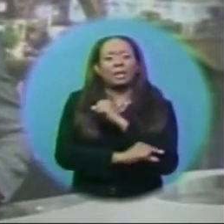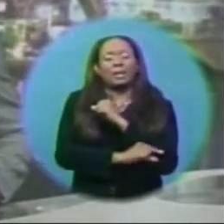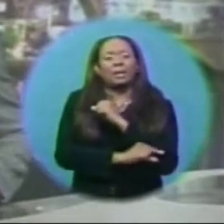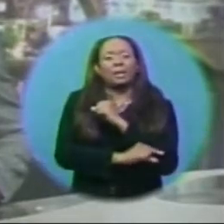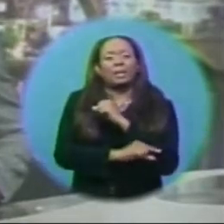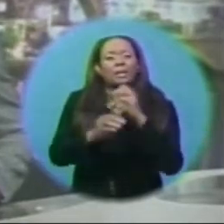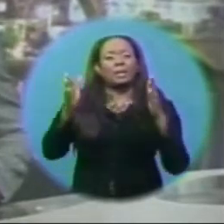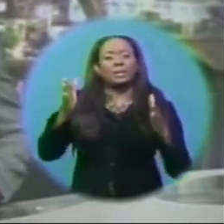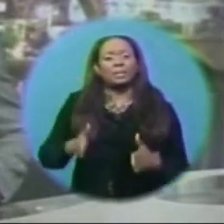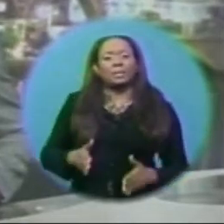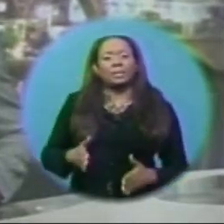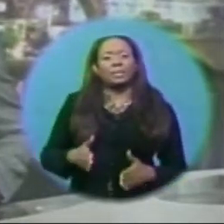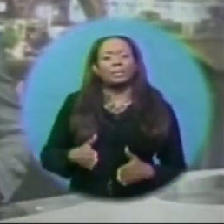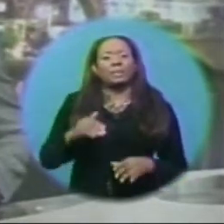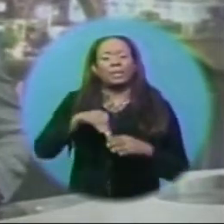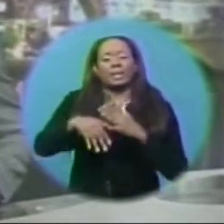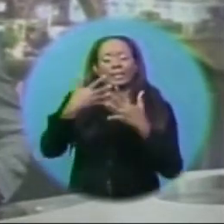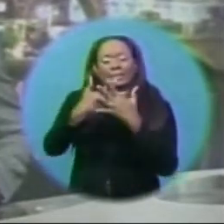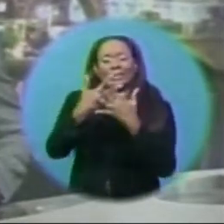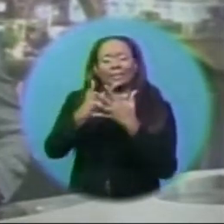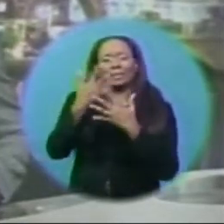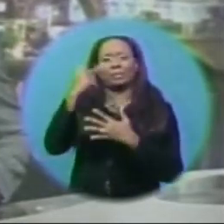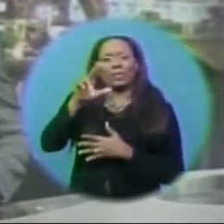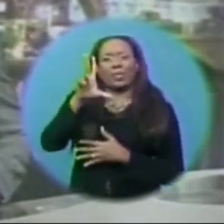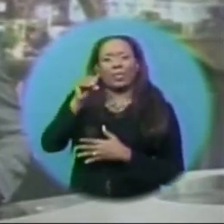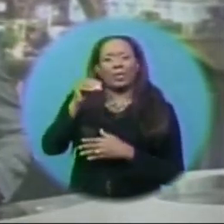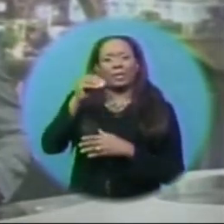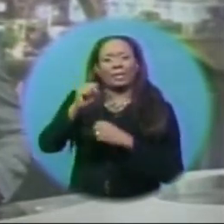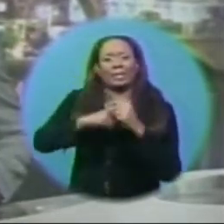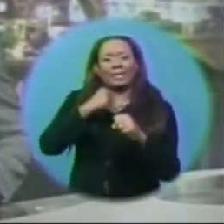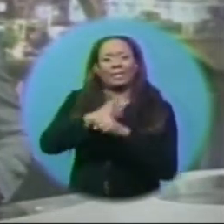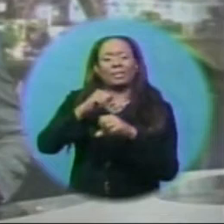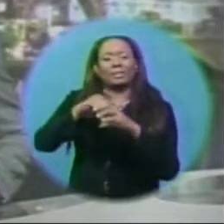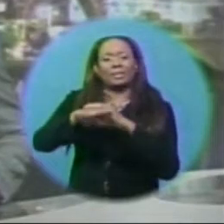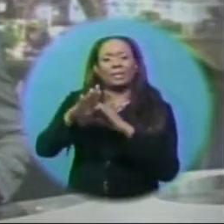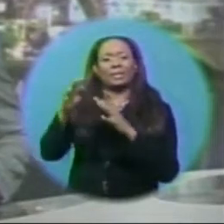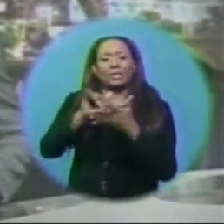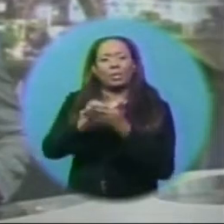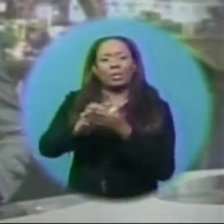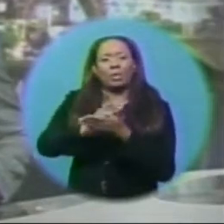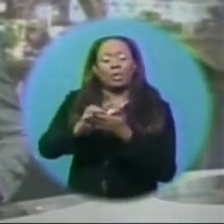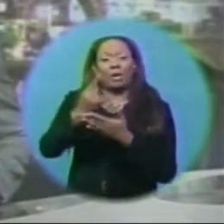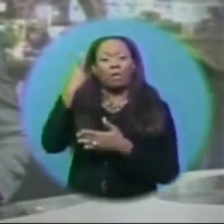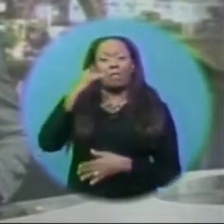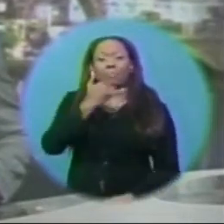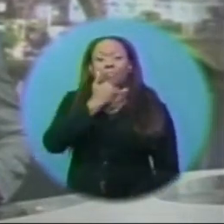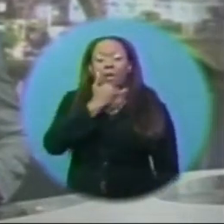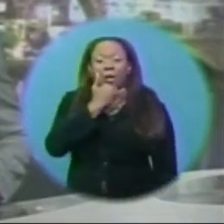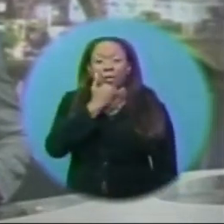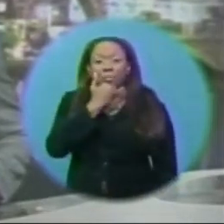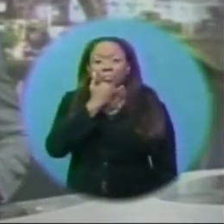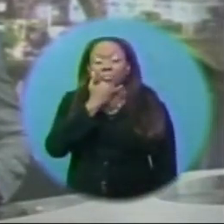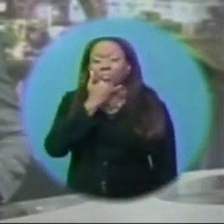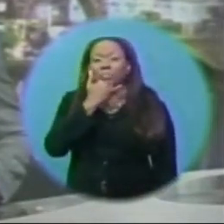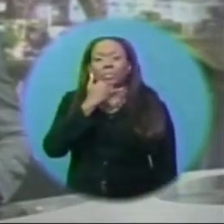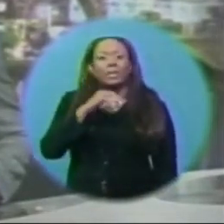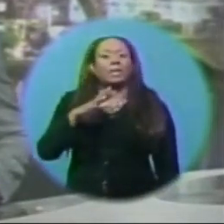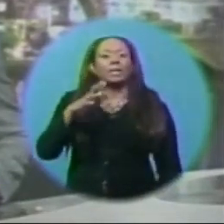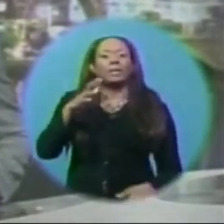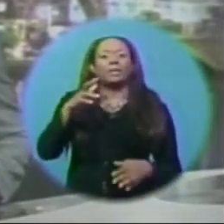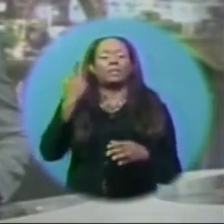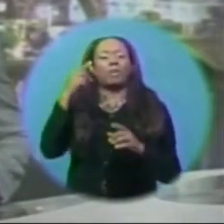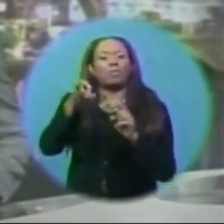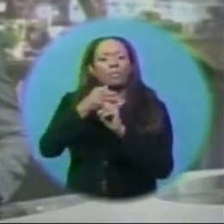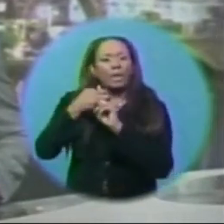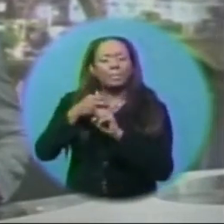in jail in New York on a wrongful rape and robbery conviction, is heading home to Brooklyn for Christmas. Yesterday, the Brooklyn District